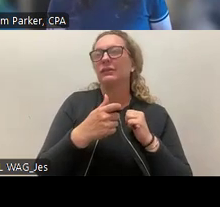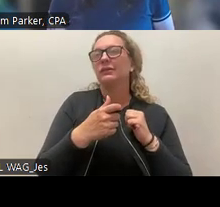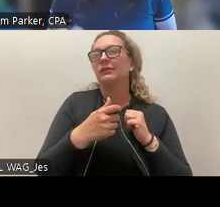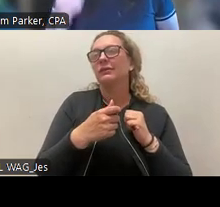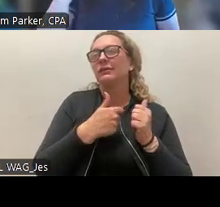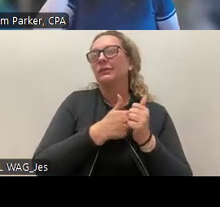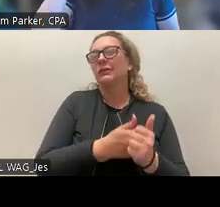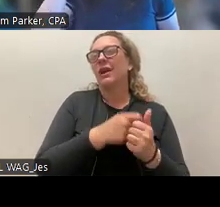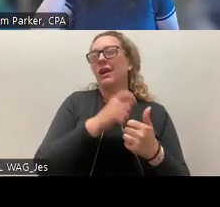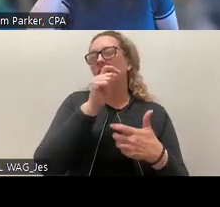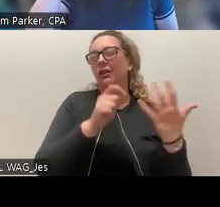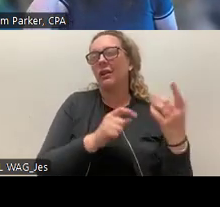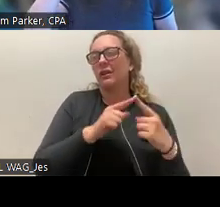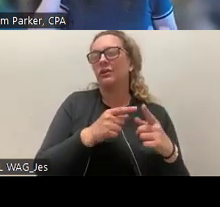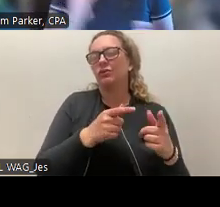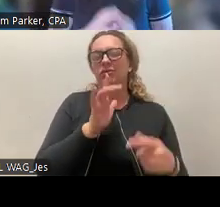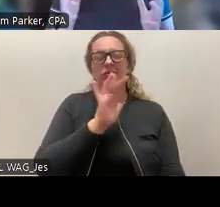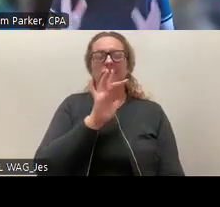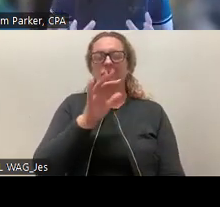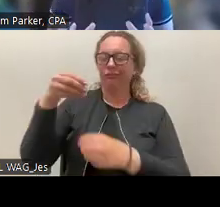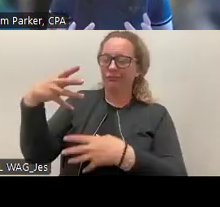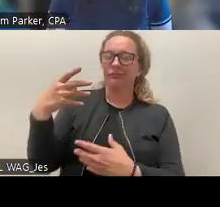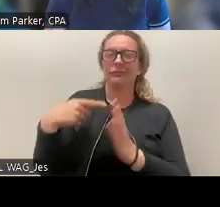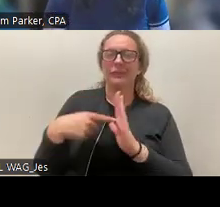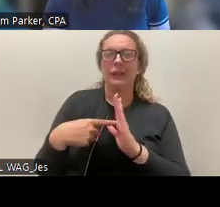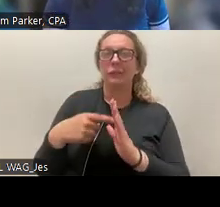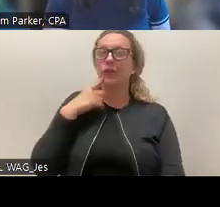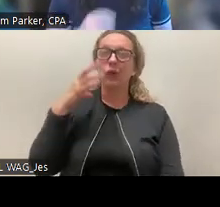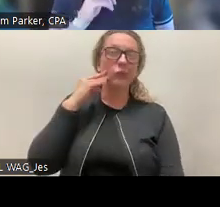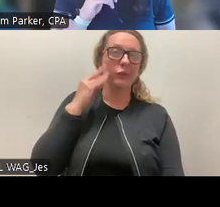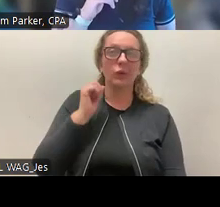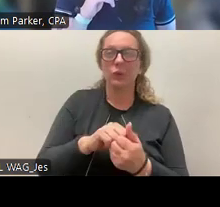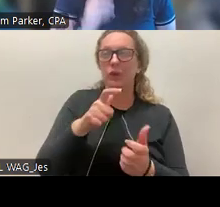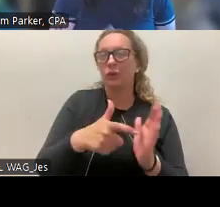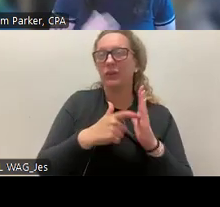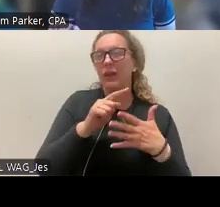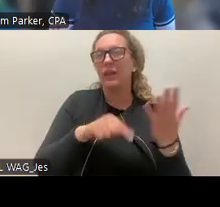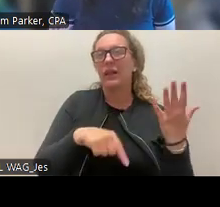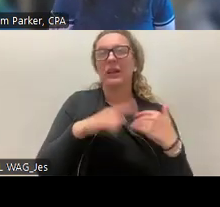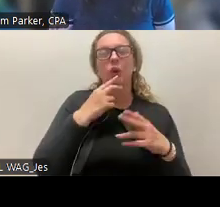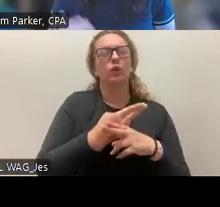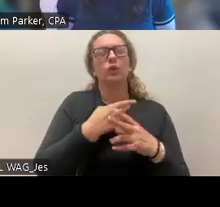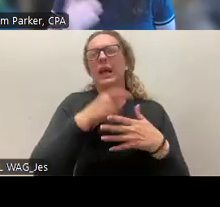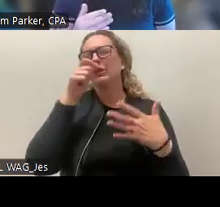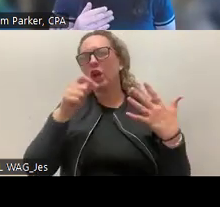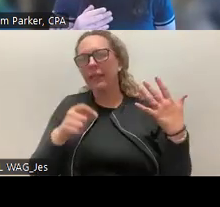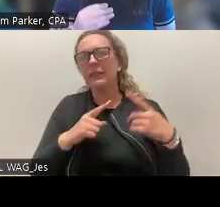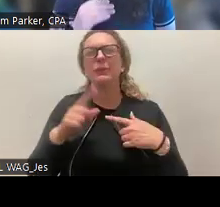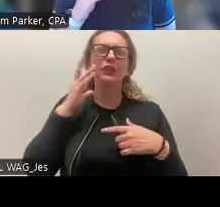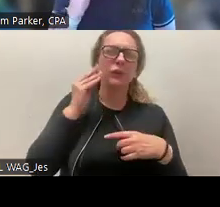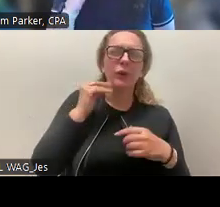it. And so familiarize yourself with those guidelines. Don't use them as a checklist, but just